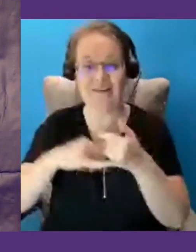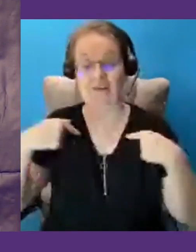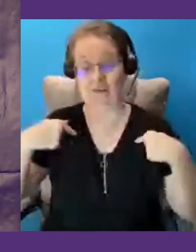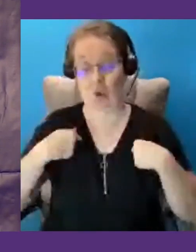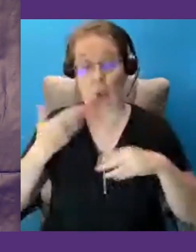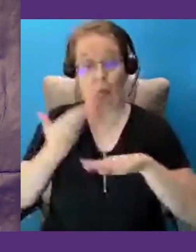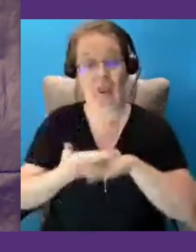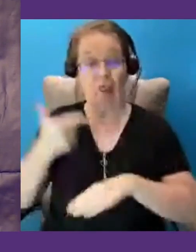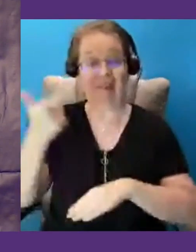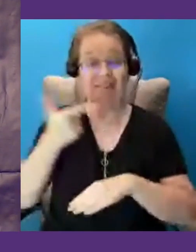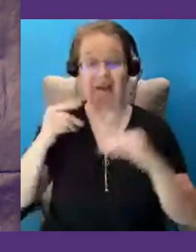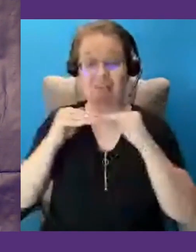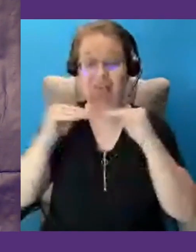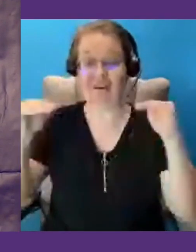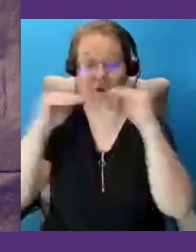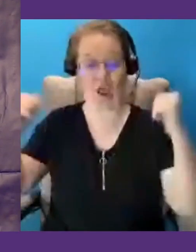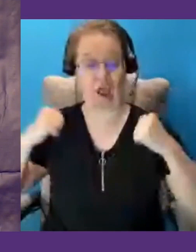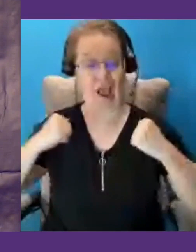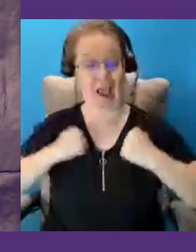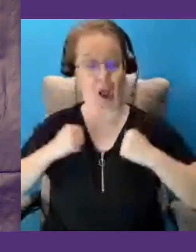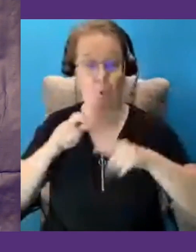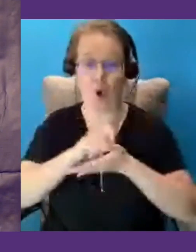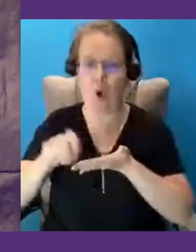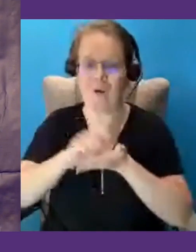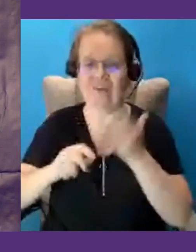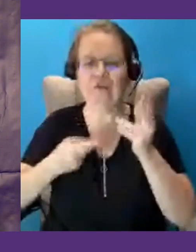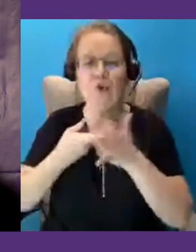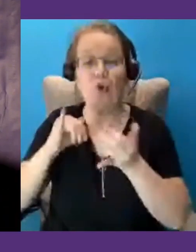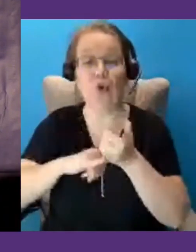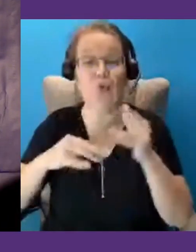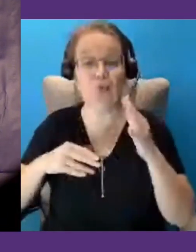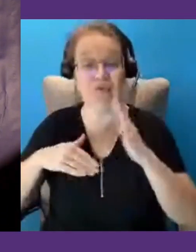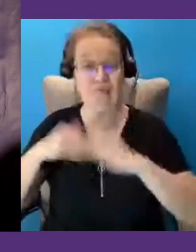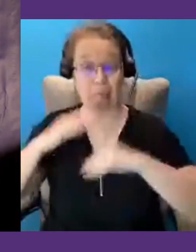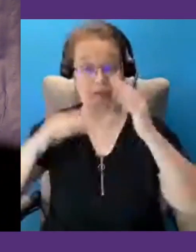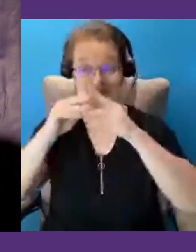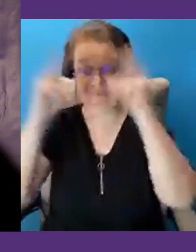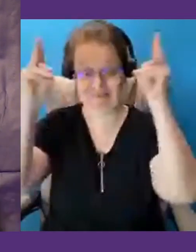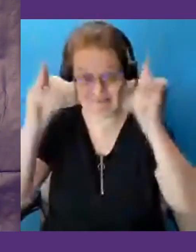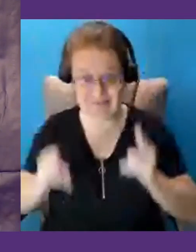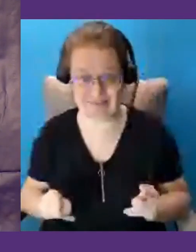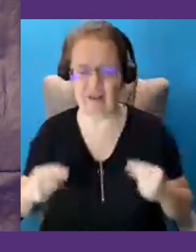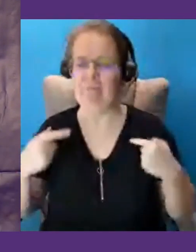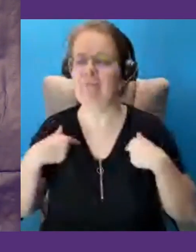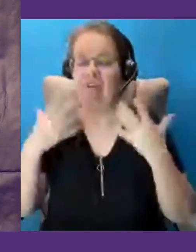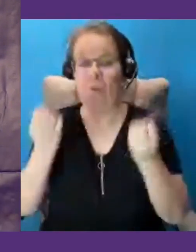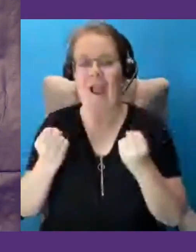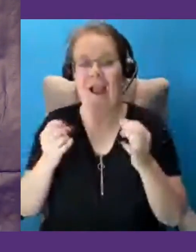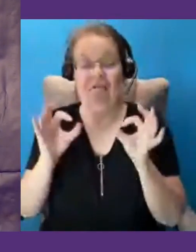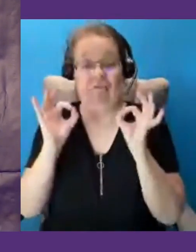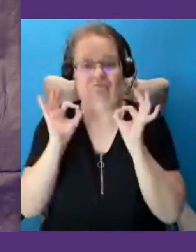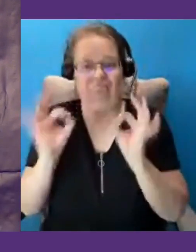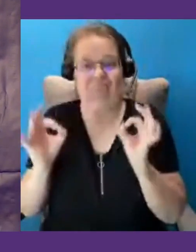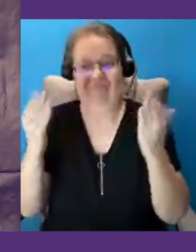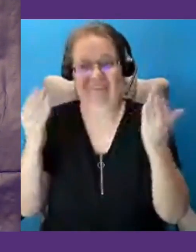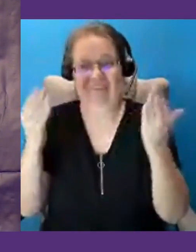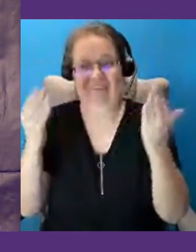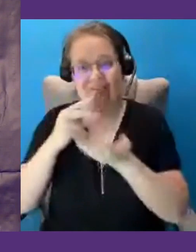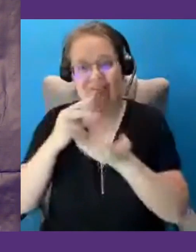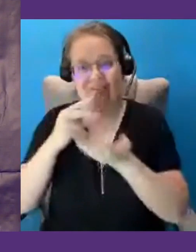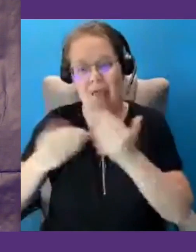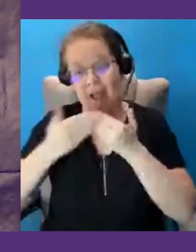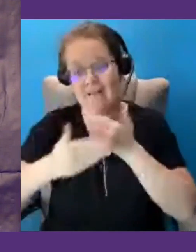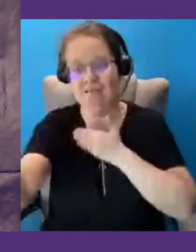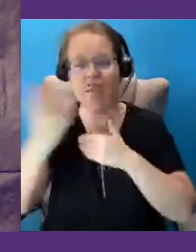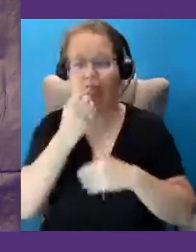our office, our home, the news building, and we have a spectacular evening planned. It's a beautiful evening as